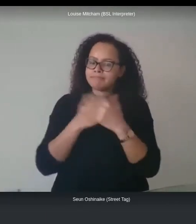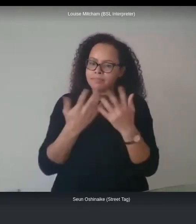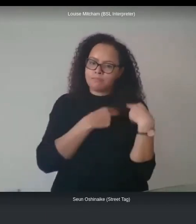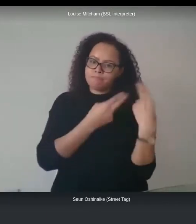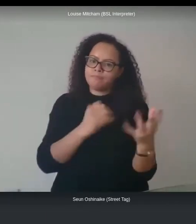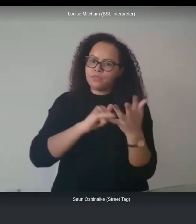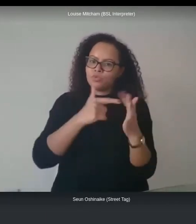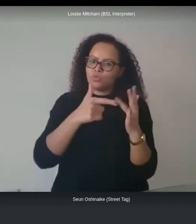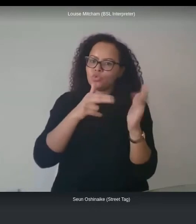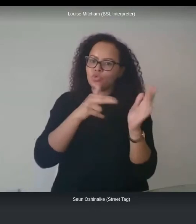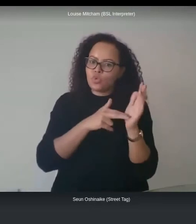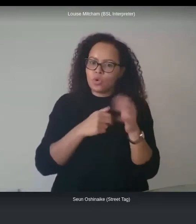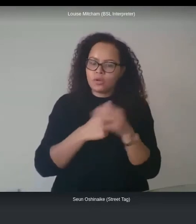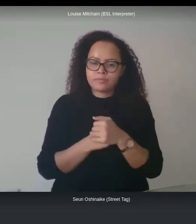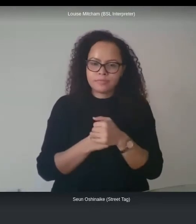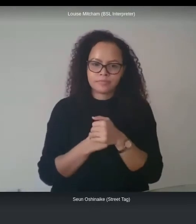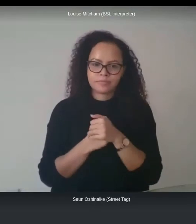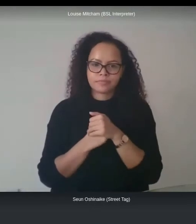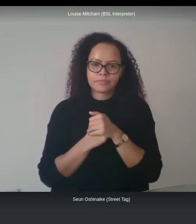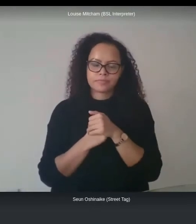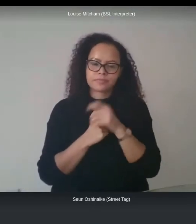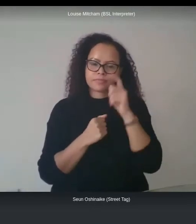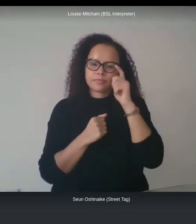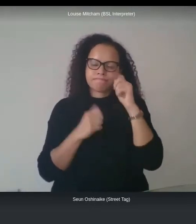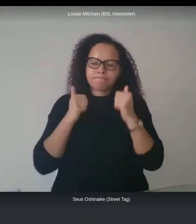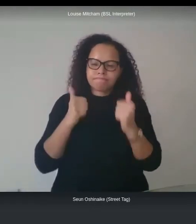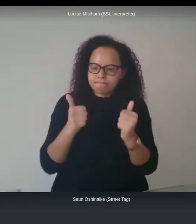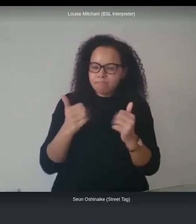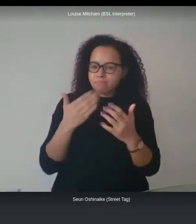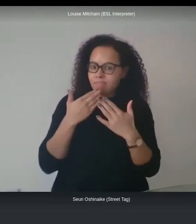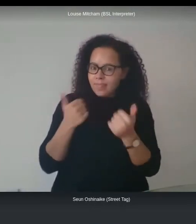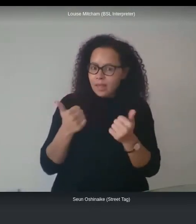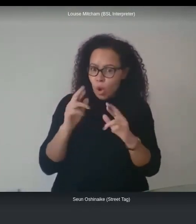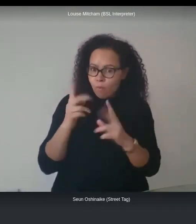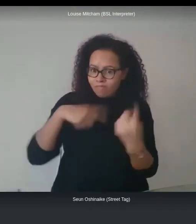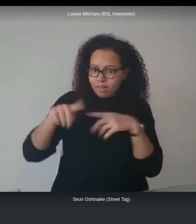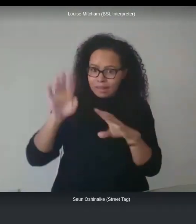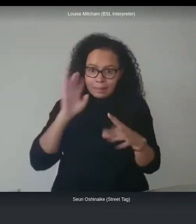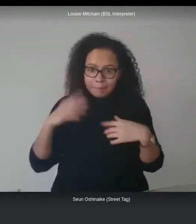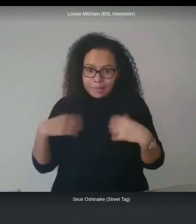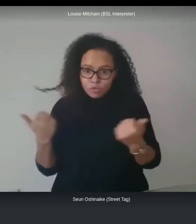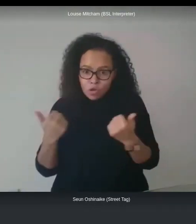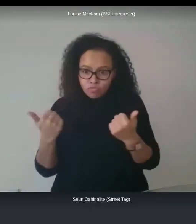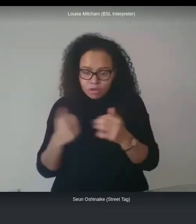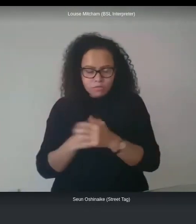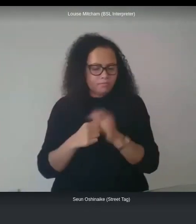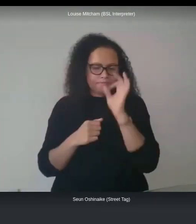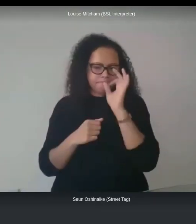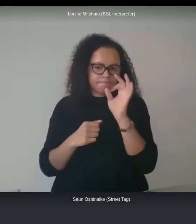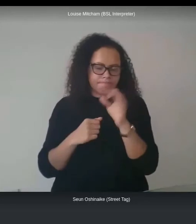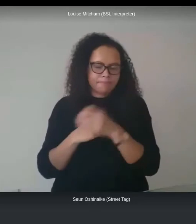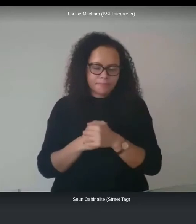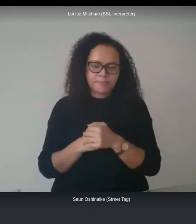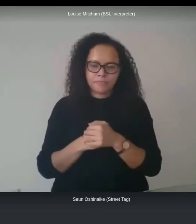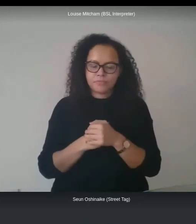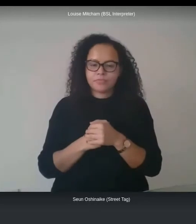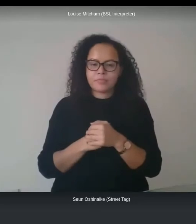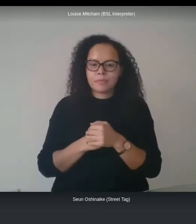Okay, thank you. First, just to check that everyone can hear me. You're good. You're good on audio.